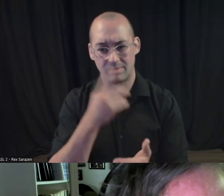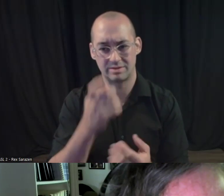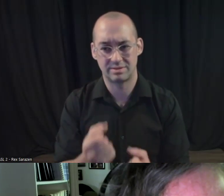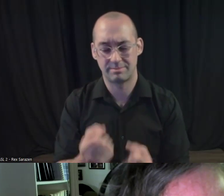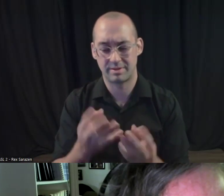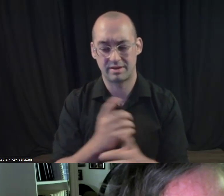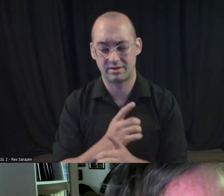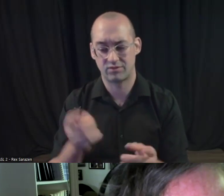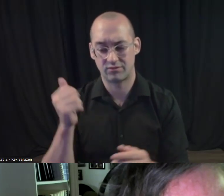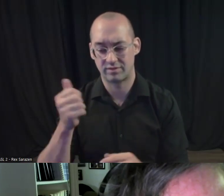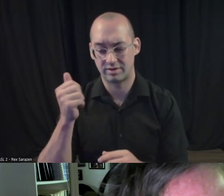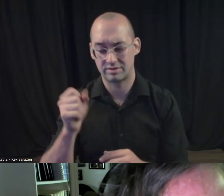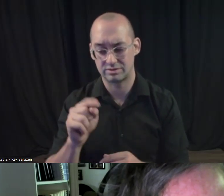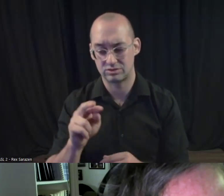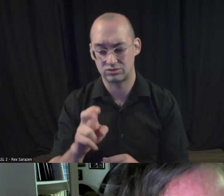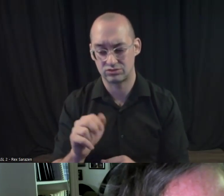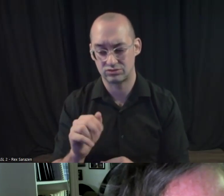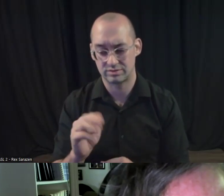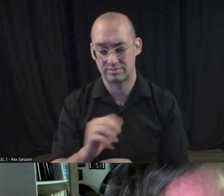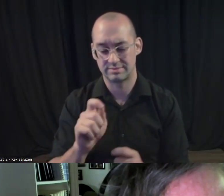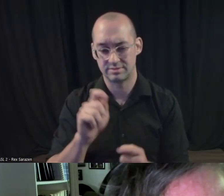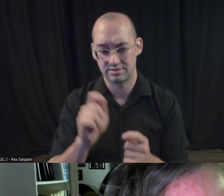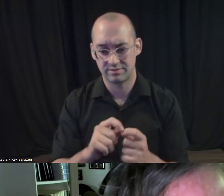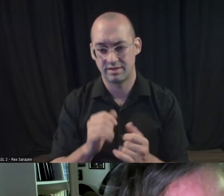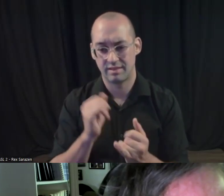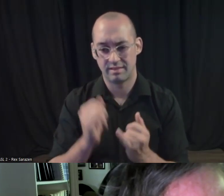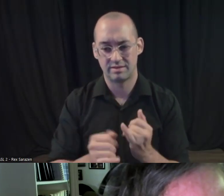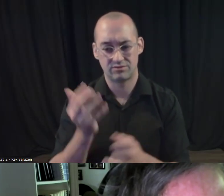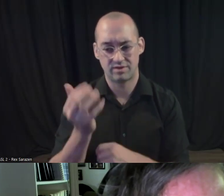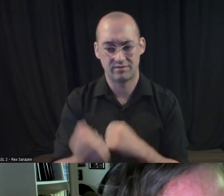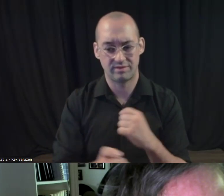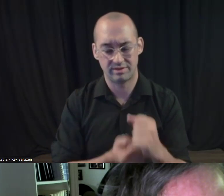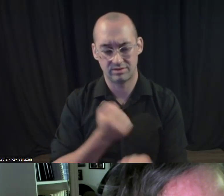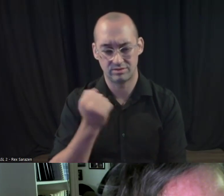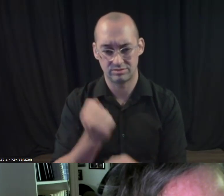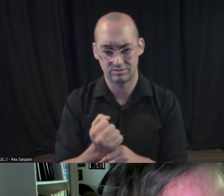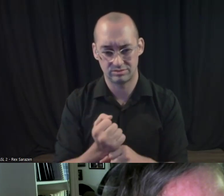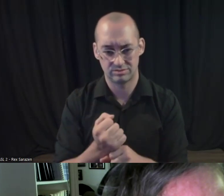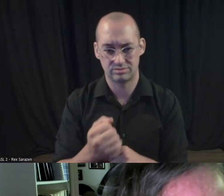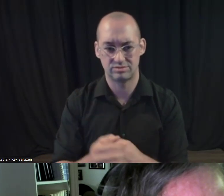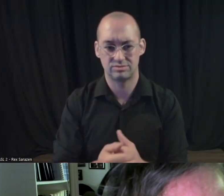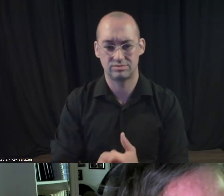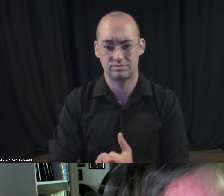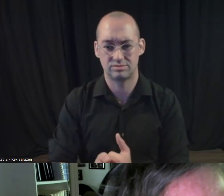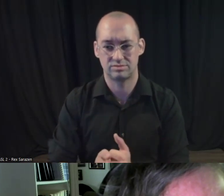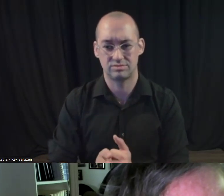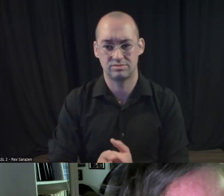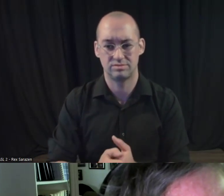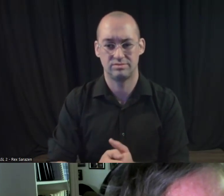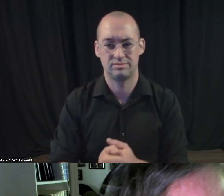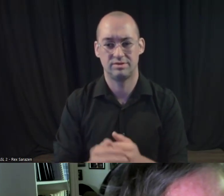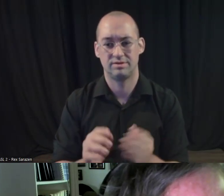funding streams, and particularly in the last 5 years, there have been new funding streams that have